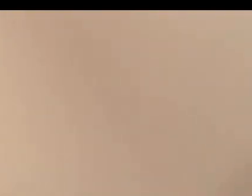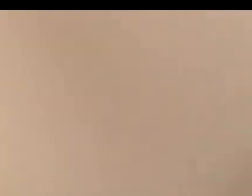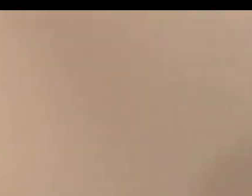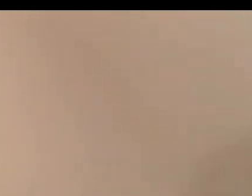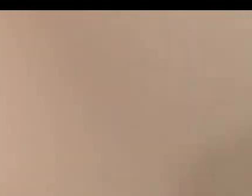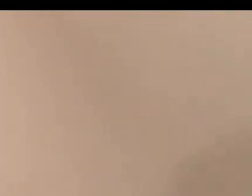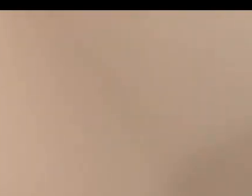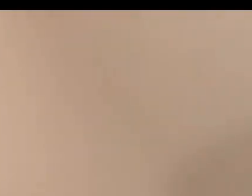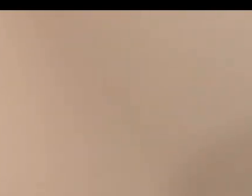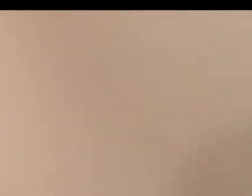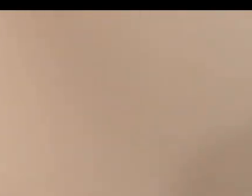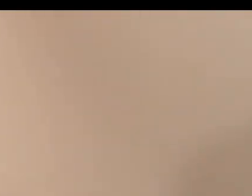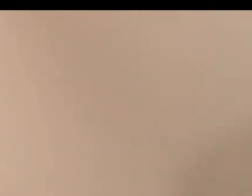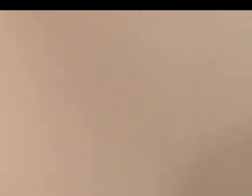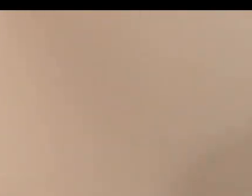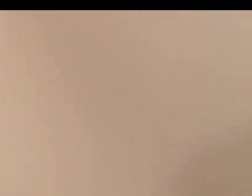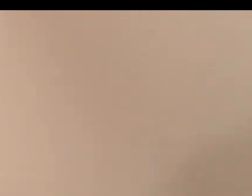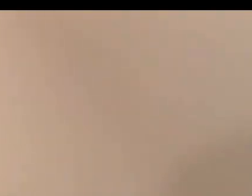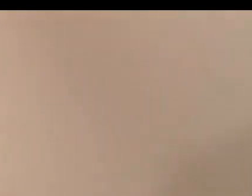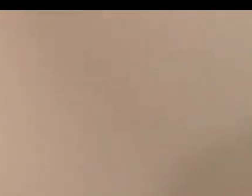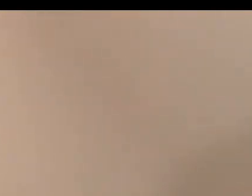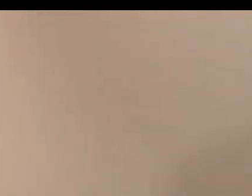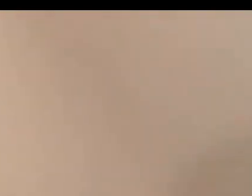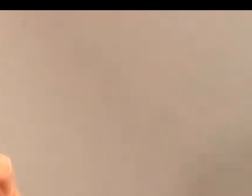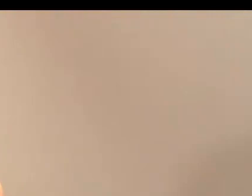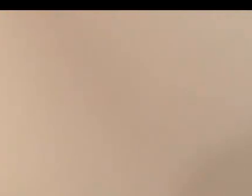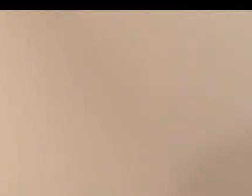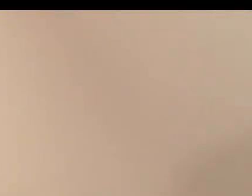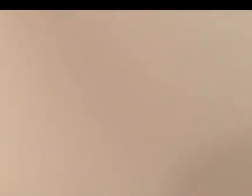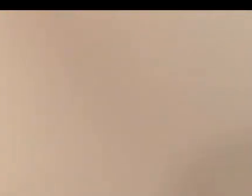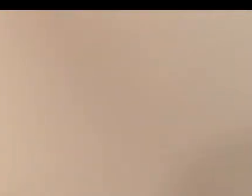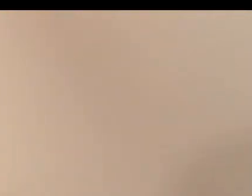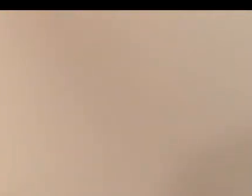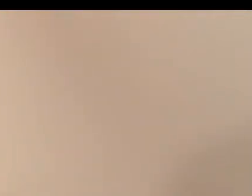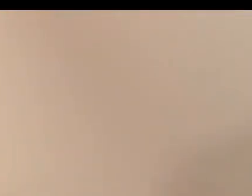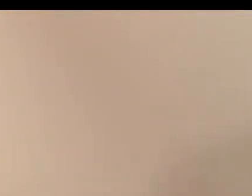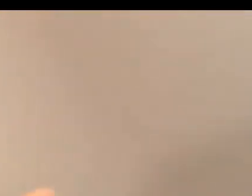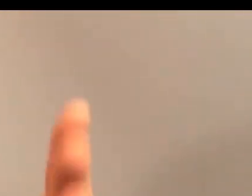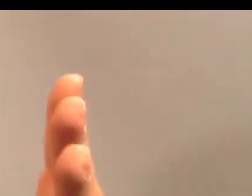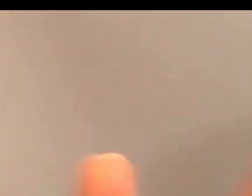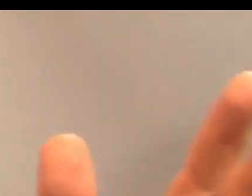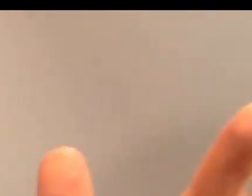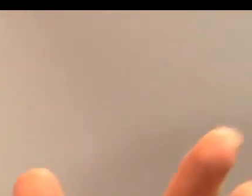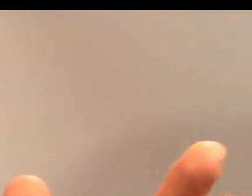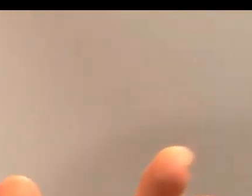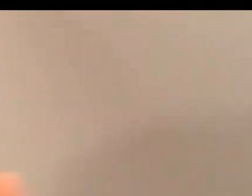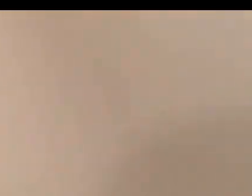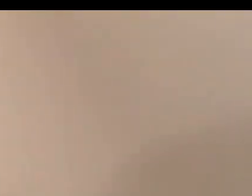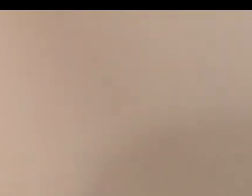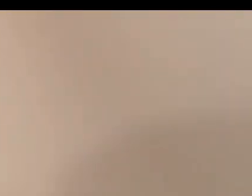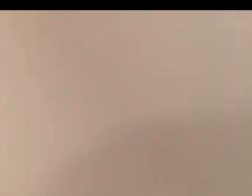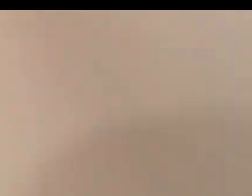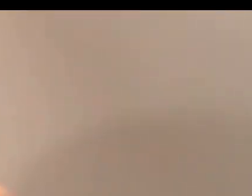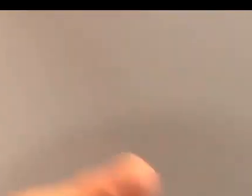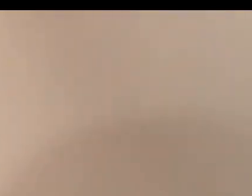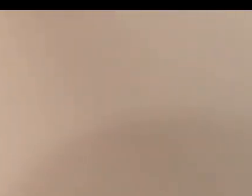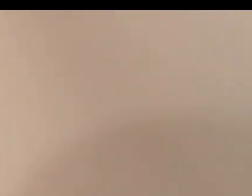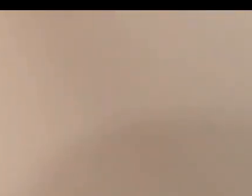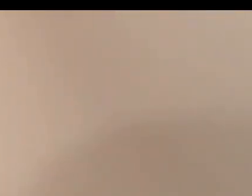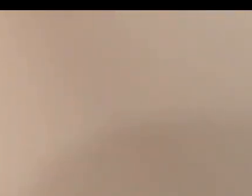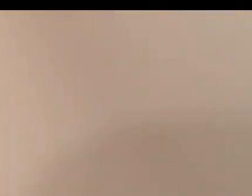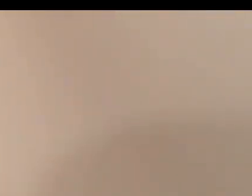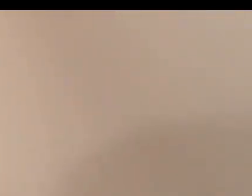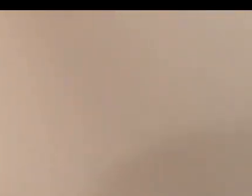to propose an idea to someone, or explain a process, or you want to convince someone that you're the one that they